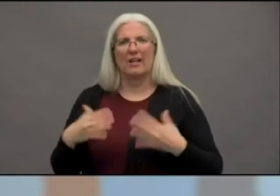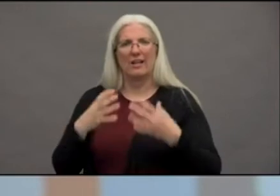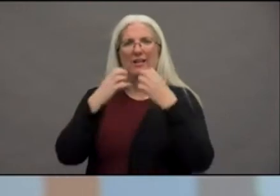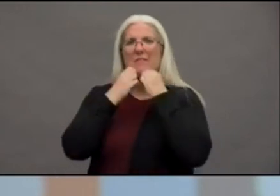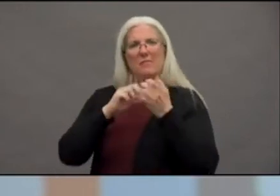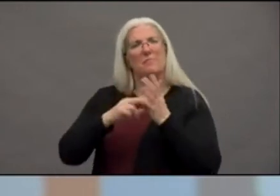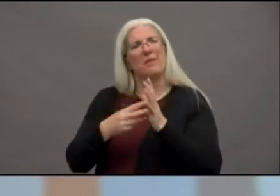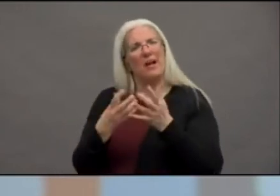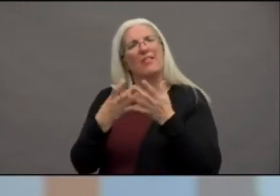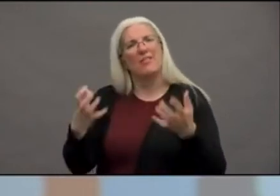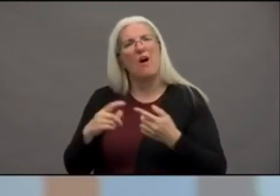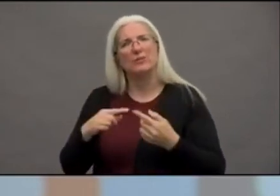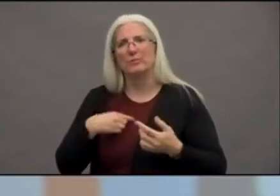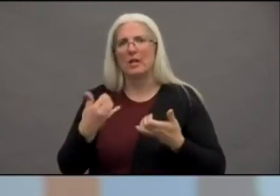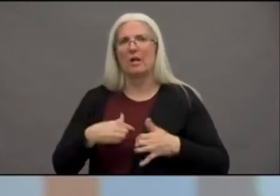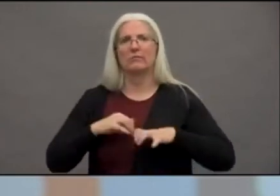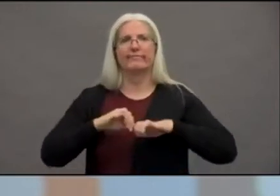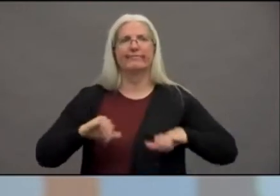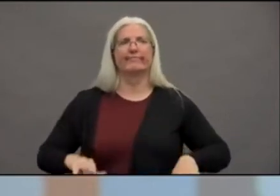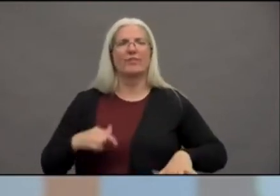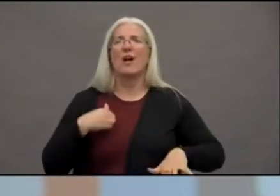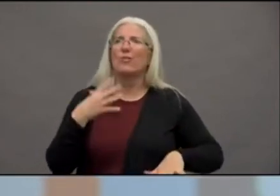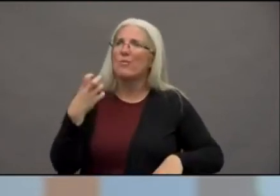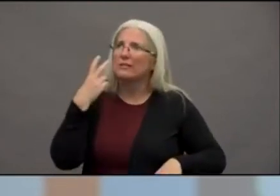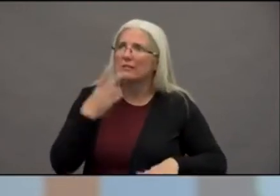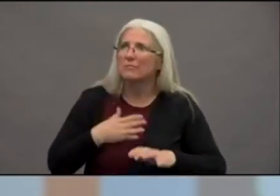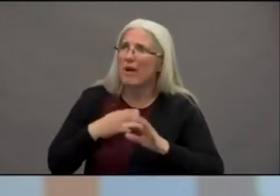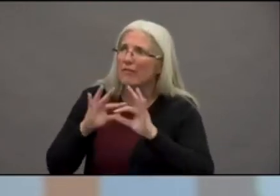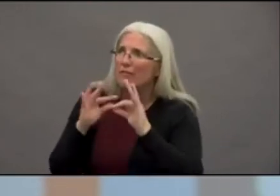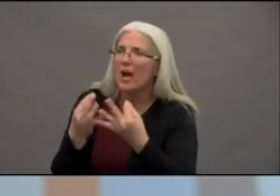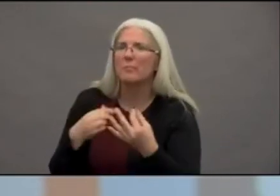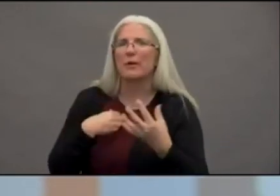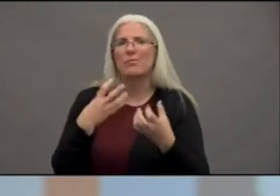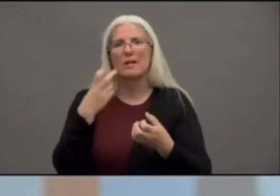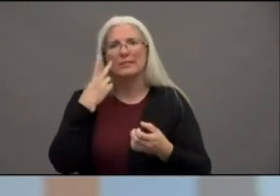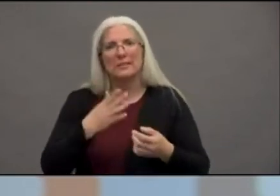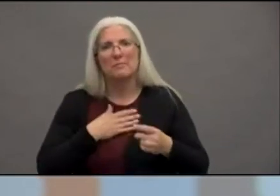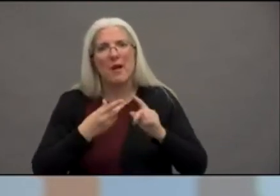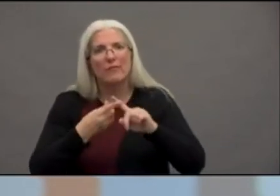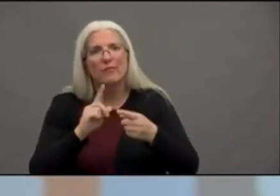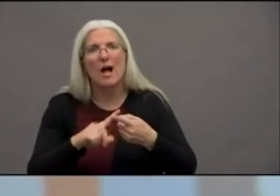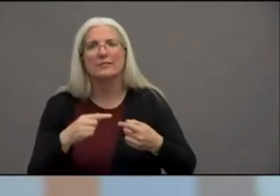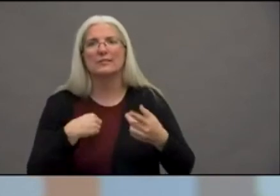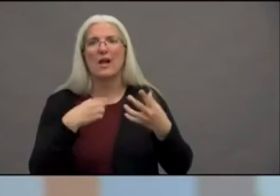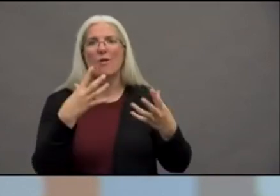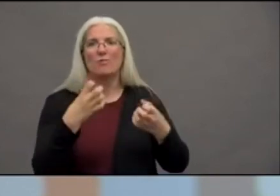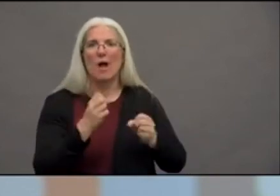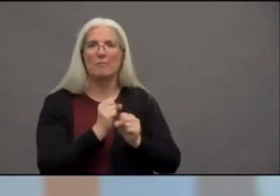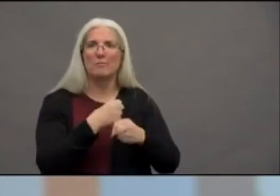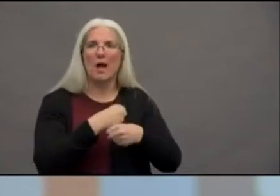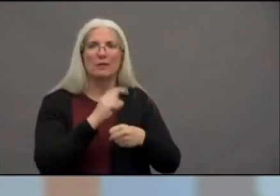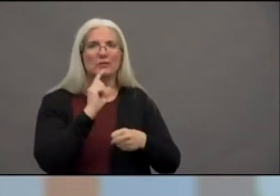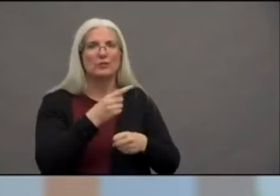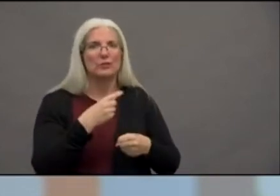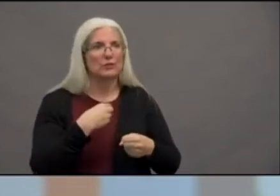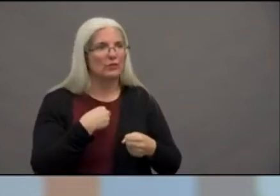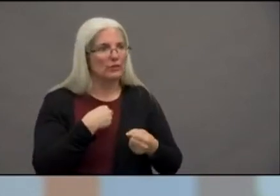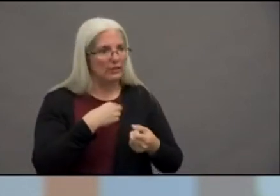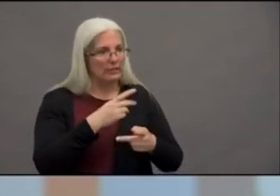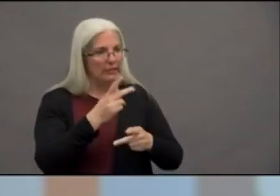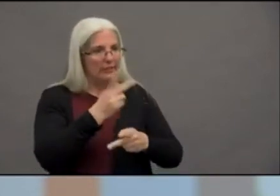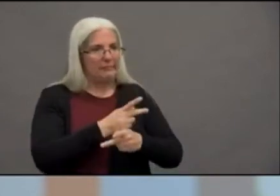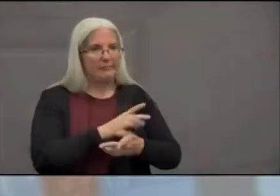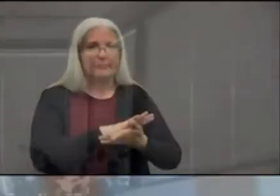my family and friends again, practicing proper hygiene practices to make sure we protect our health and others. But I just want to see my friends